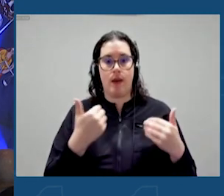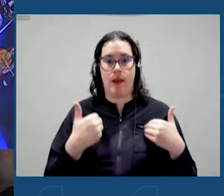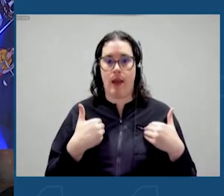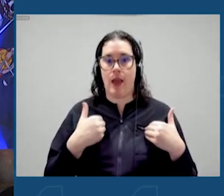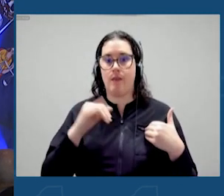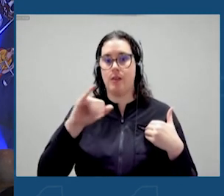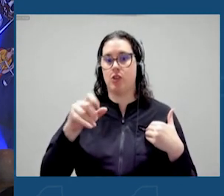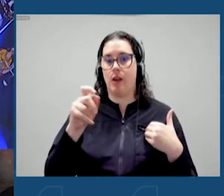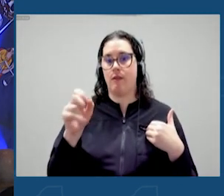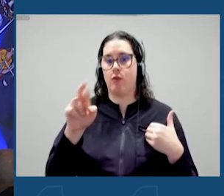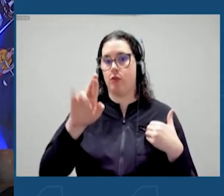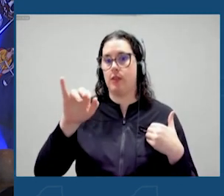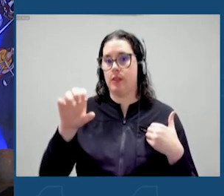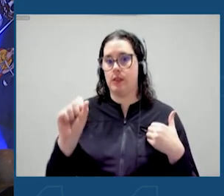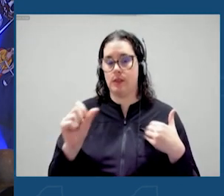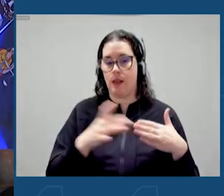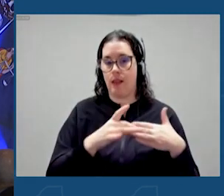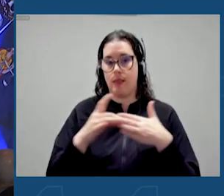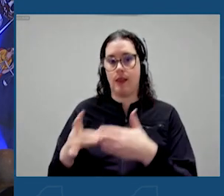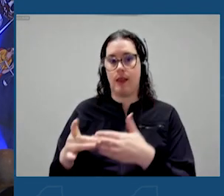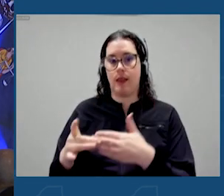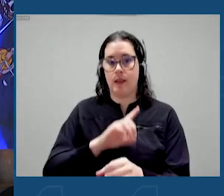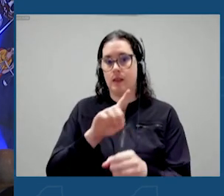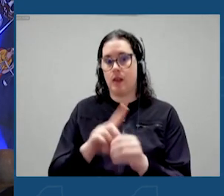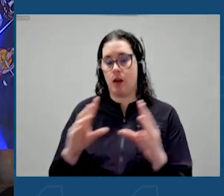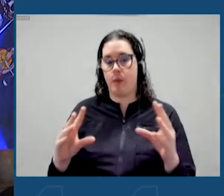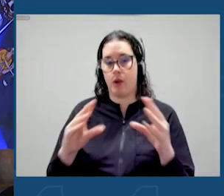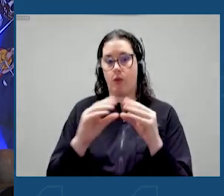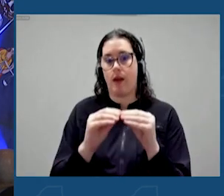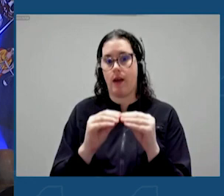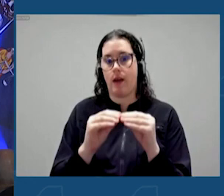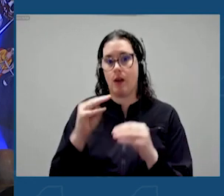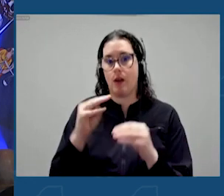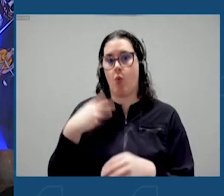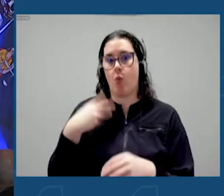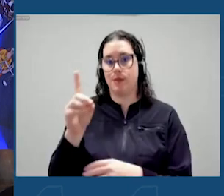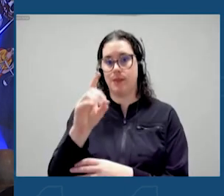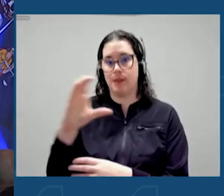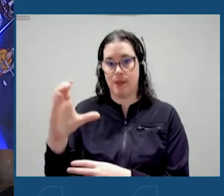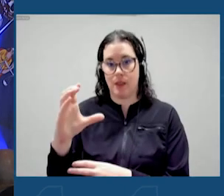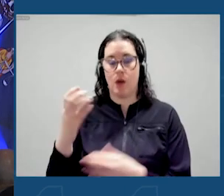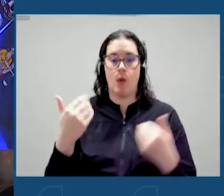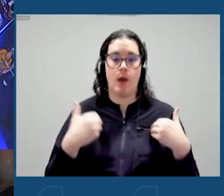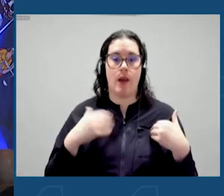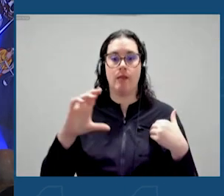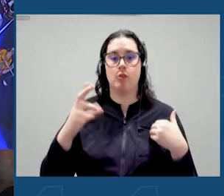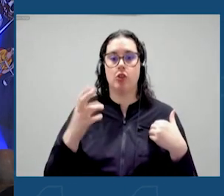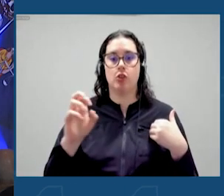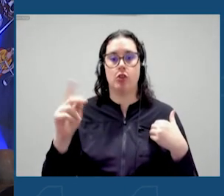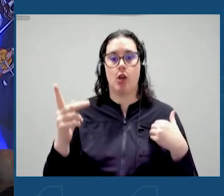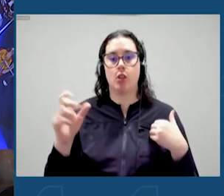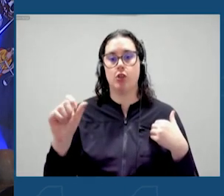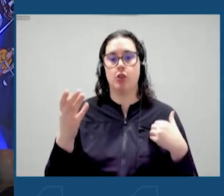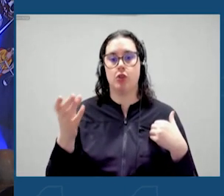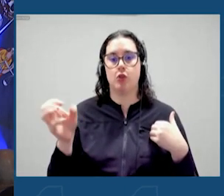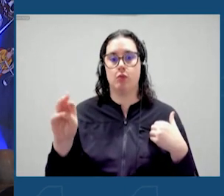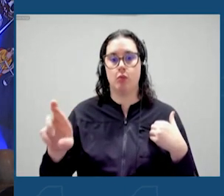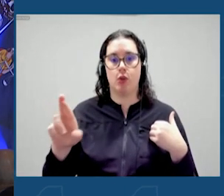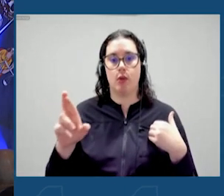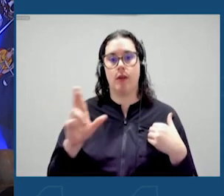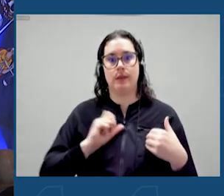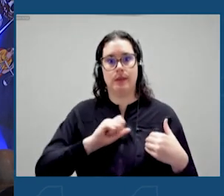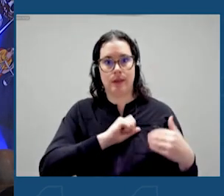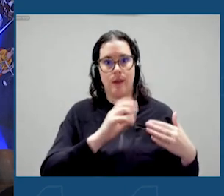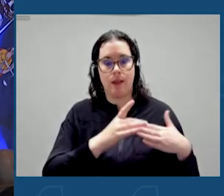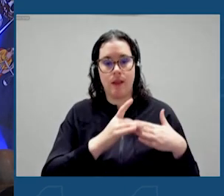leading the Democratic conference in Washington, D.C. We have Chuck Schumer leading the Senate. We have a